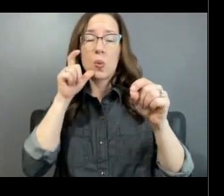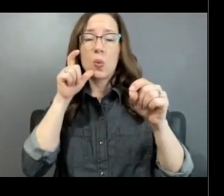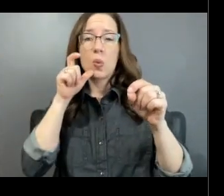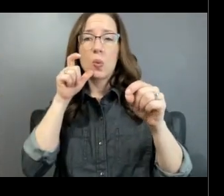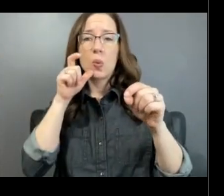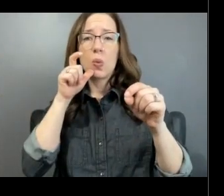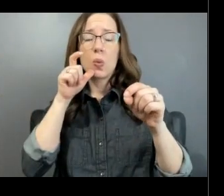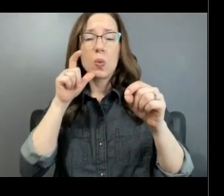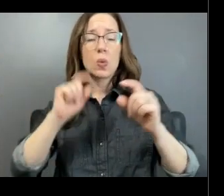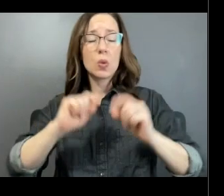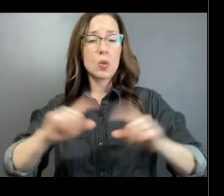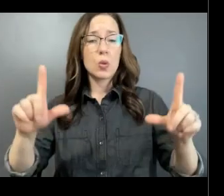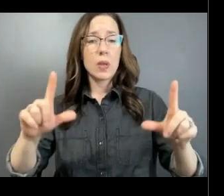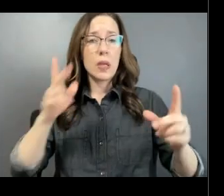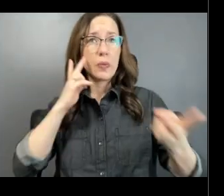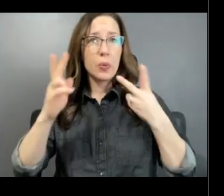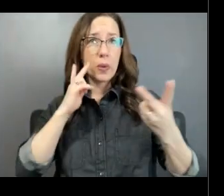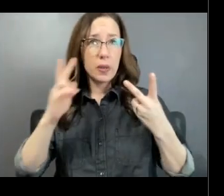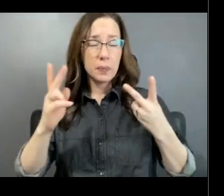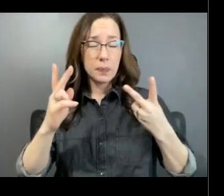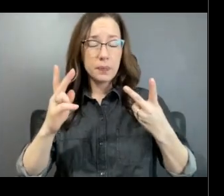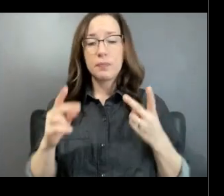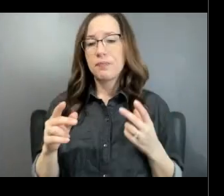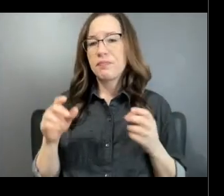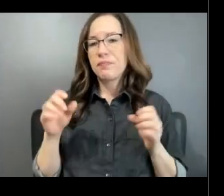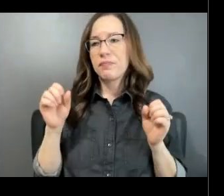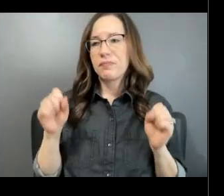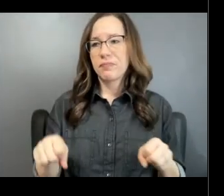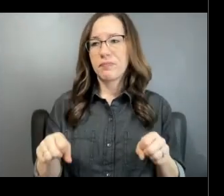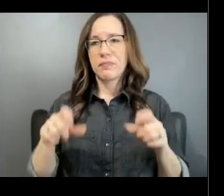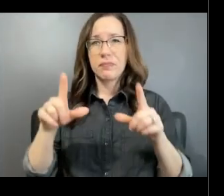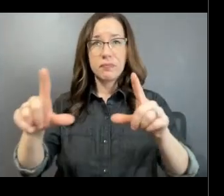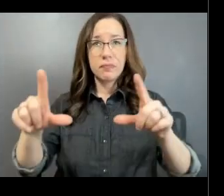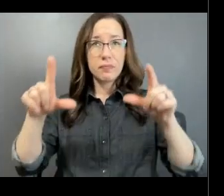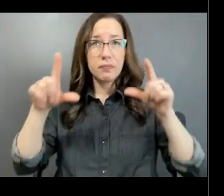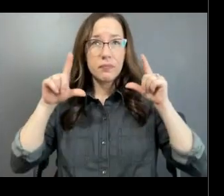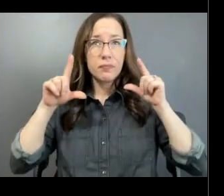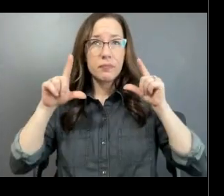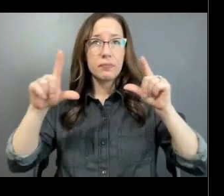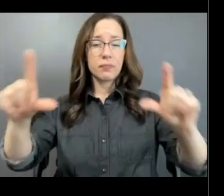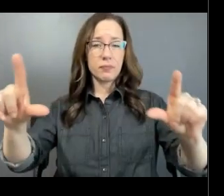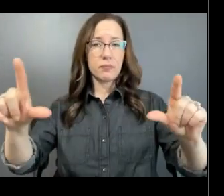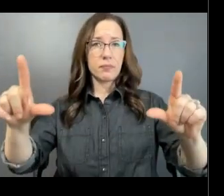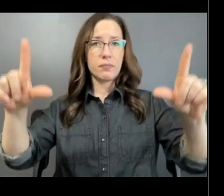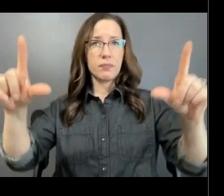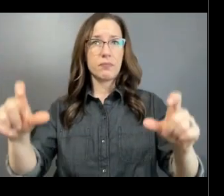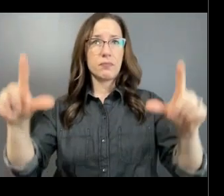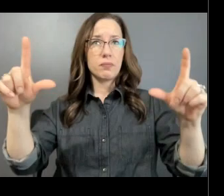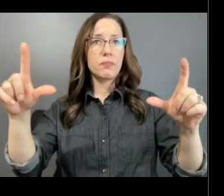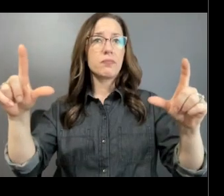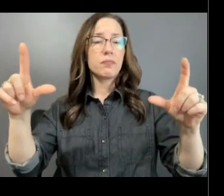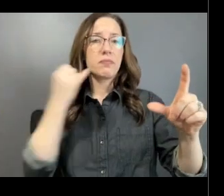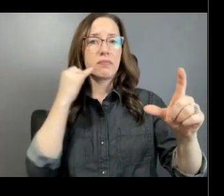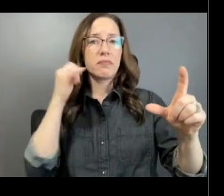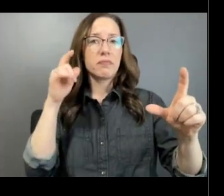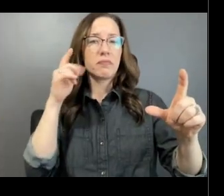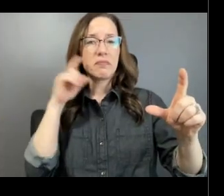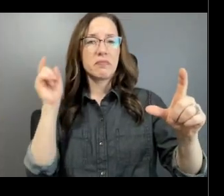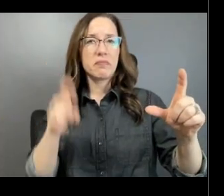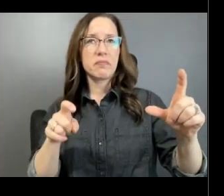you are viewing and allow you to zoom in or screenshot the items you see